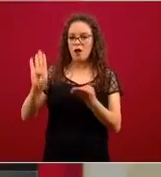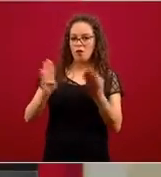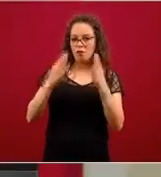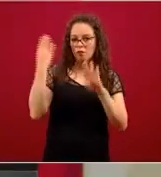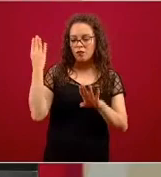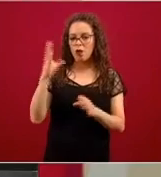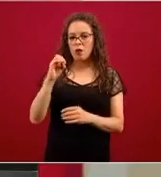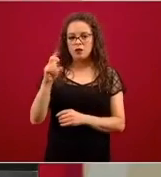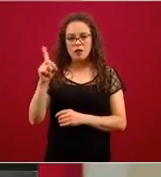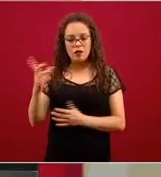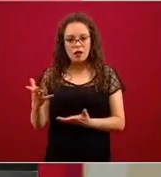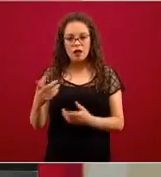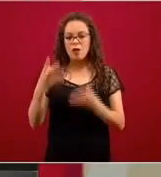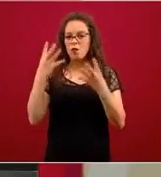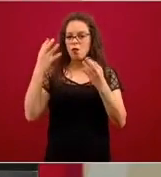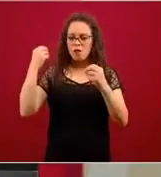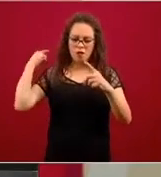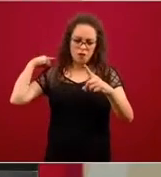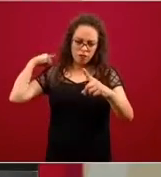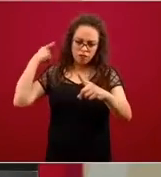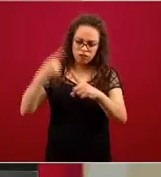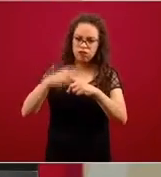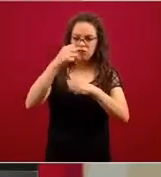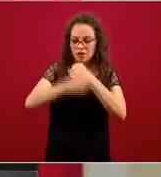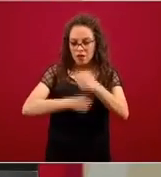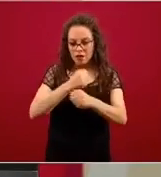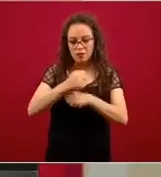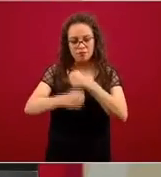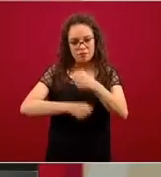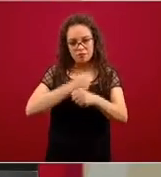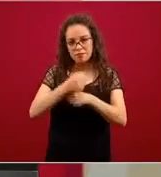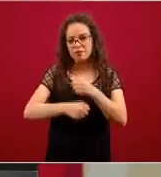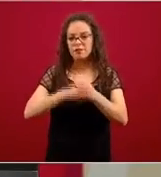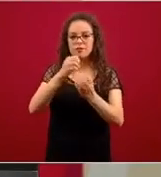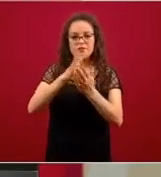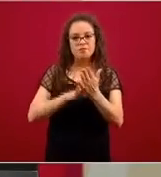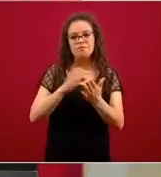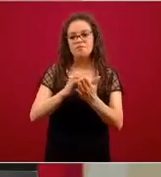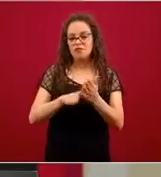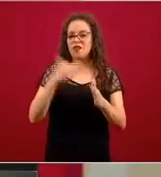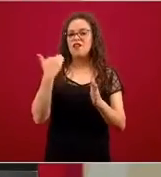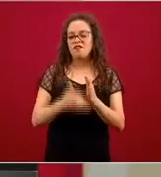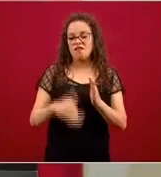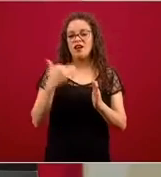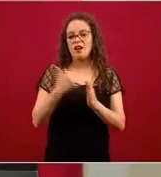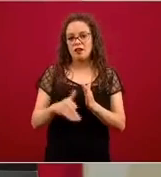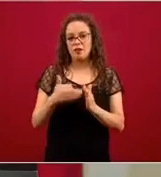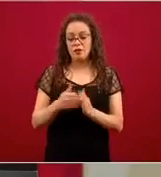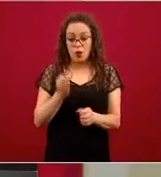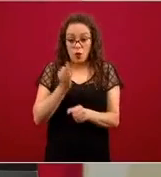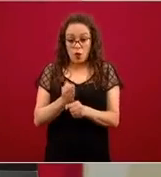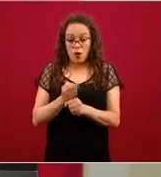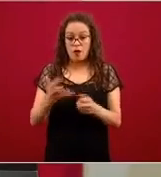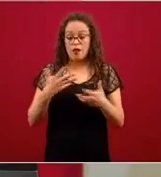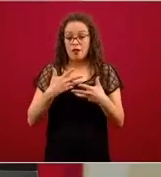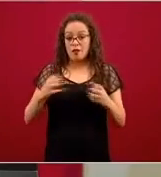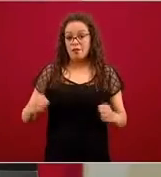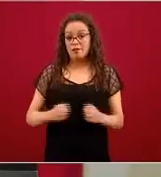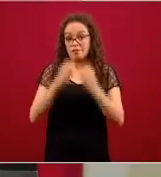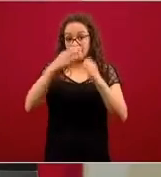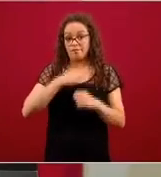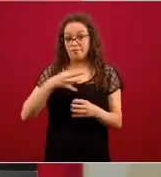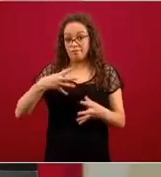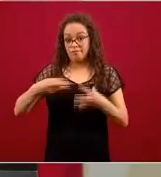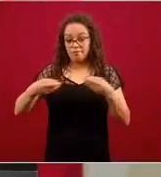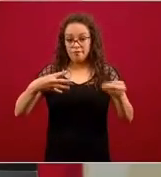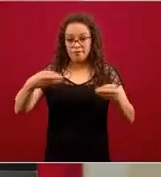have commented on that, the OECD, the WHO. So when we started to deal with